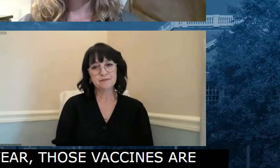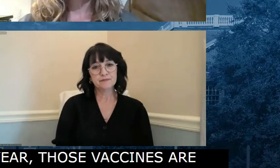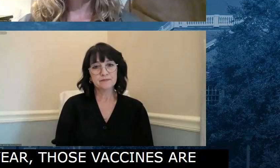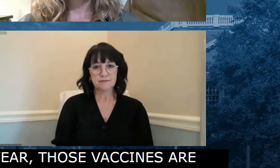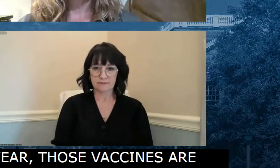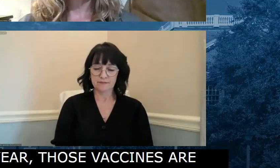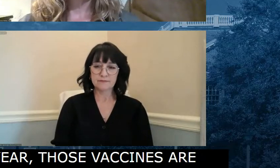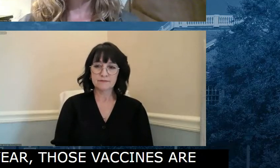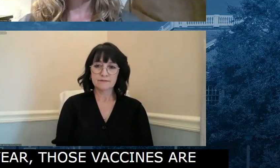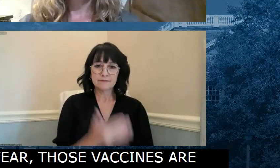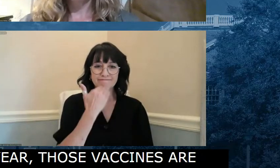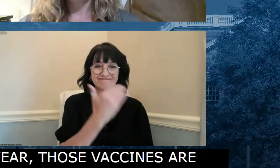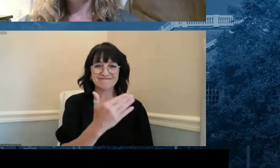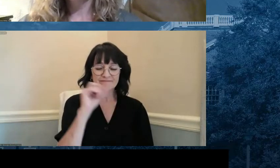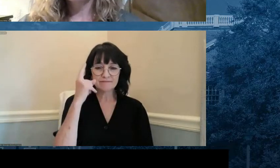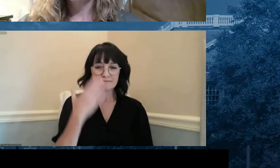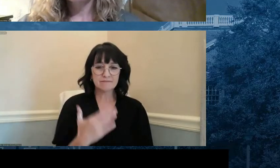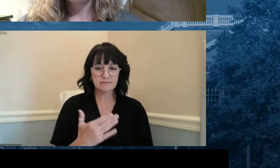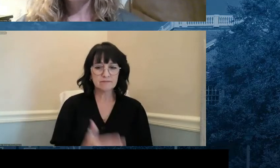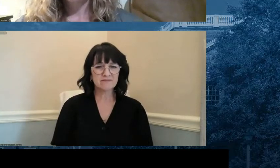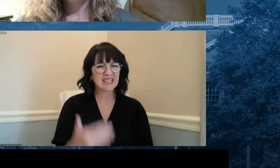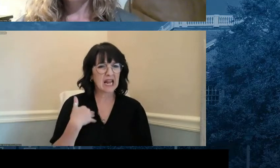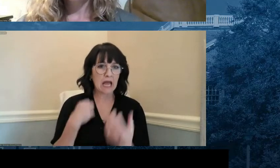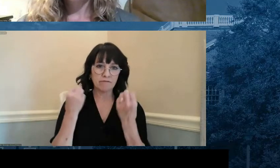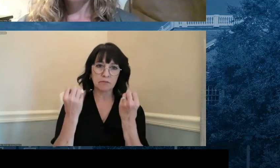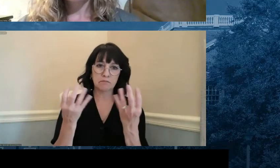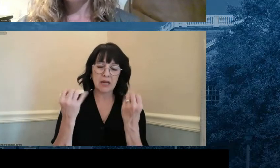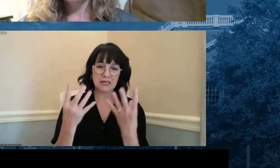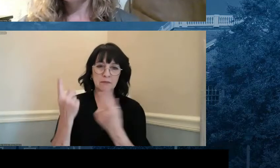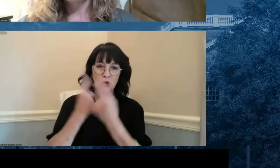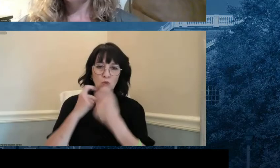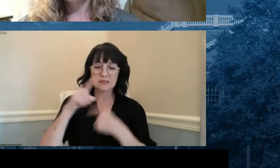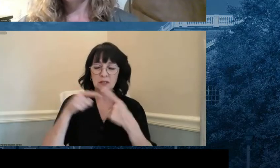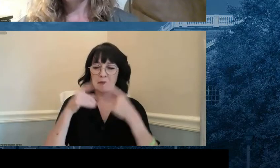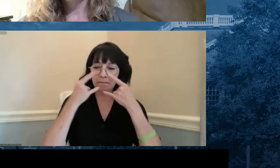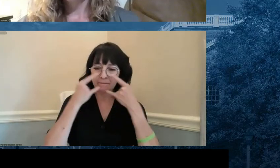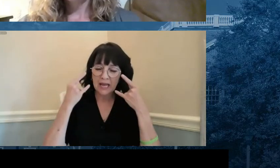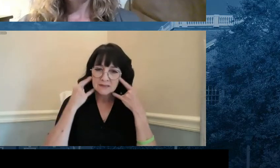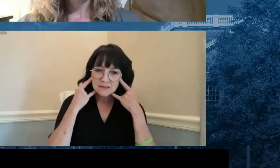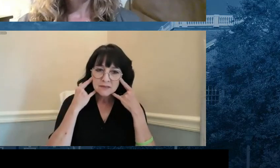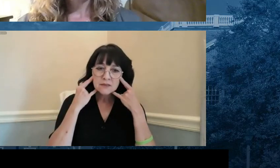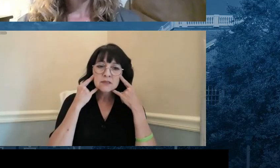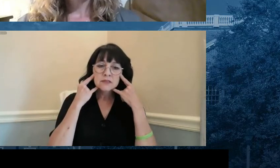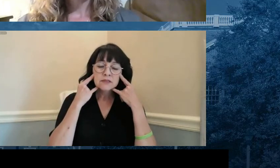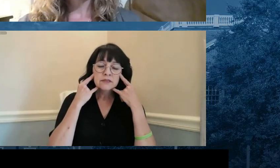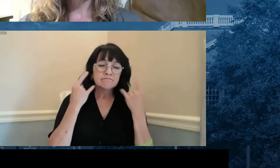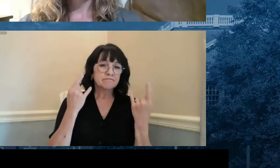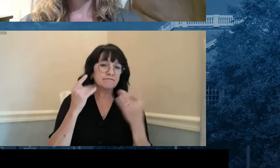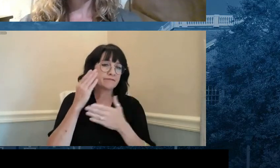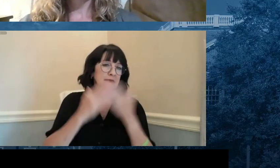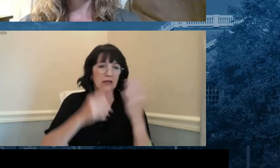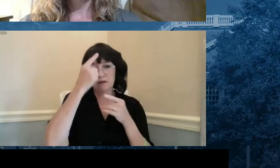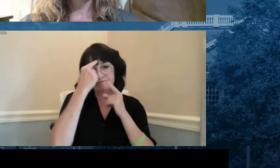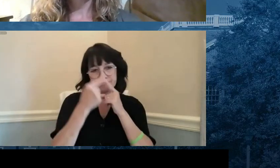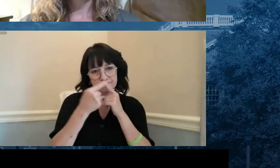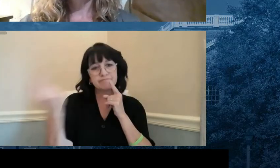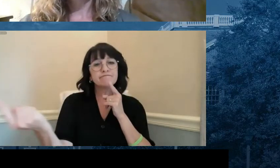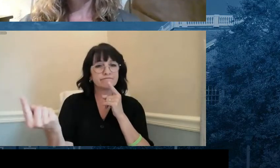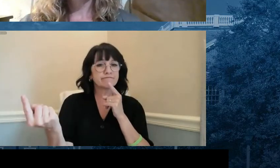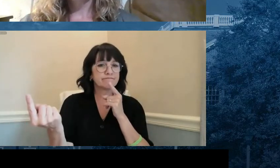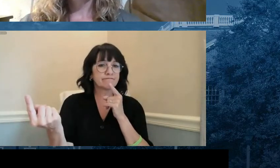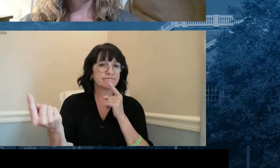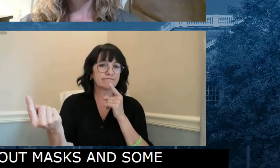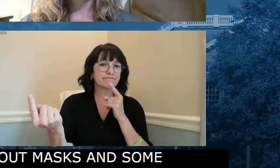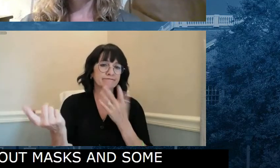Thank you, Governor. So we also have a lot of questions about masks and not surprisingly, some disagreement there. So just a couple from